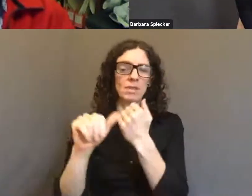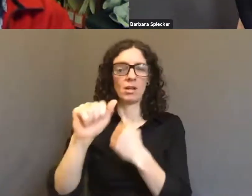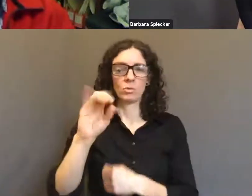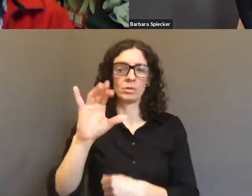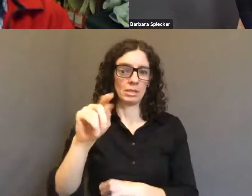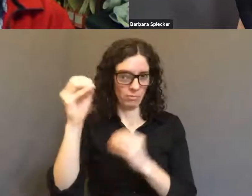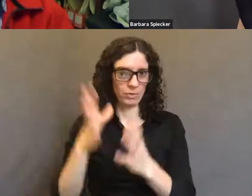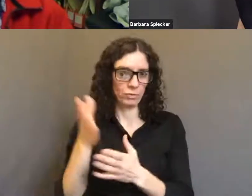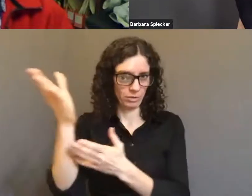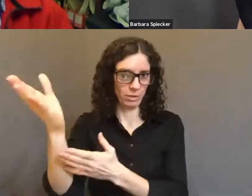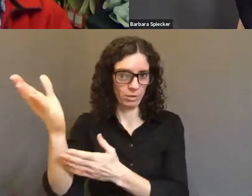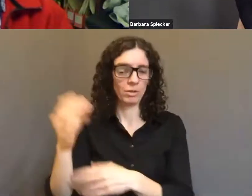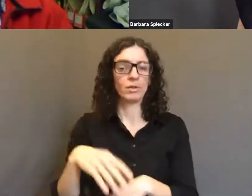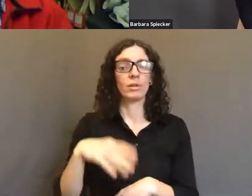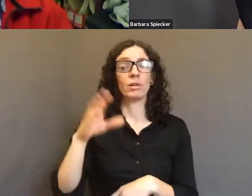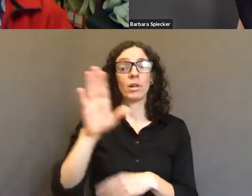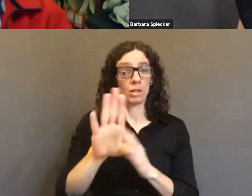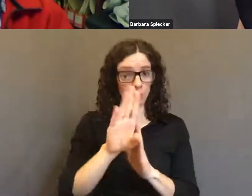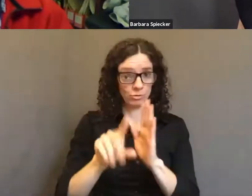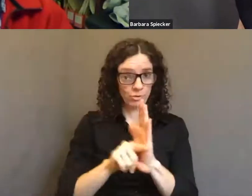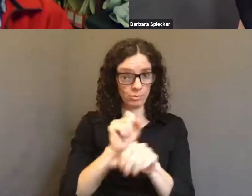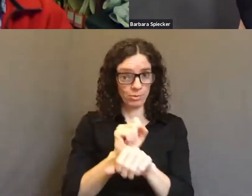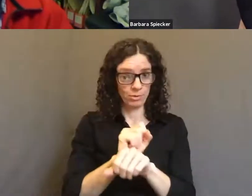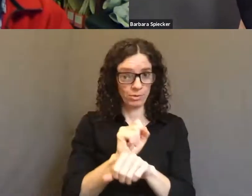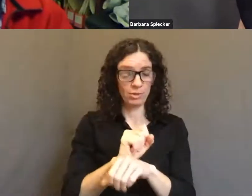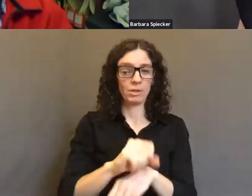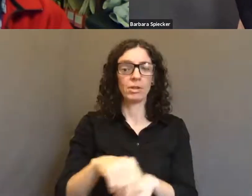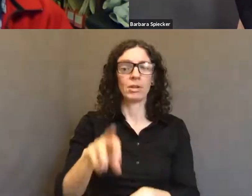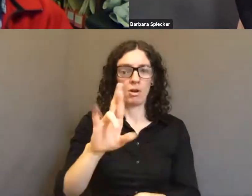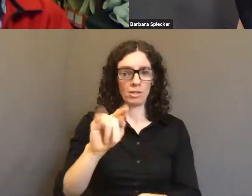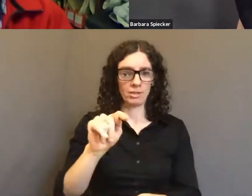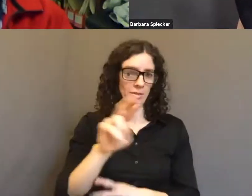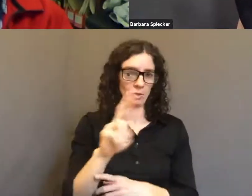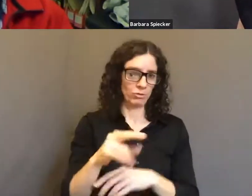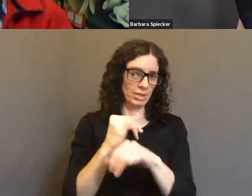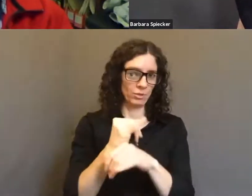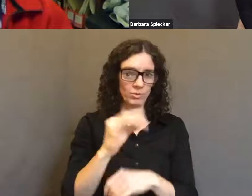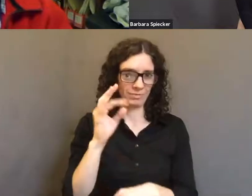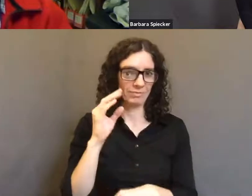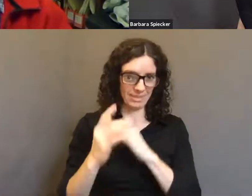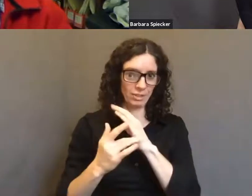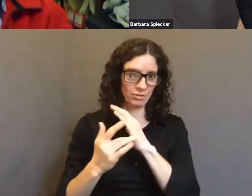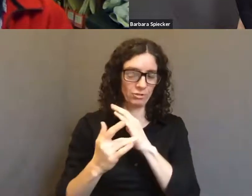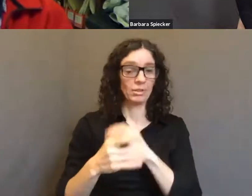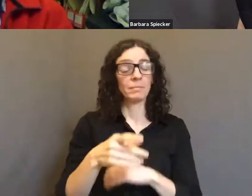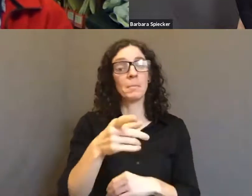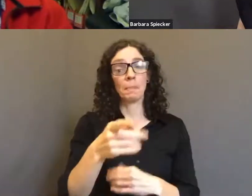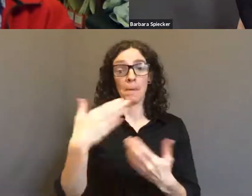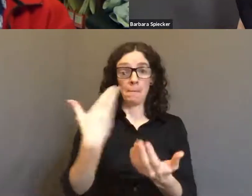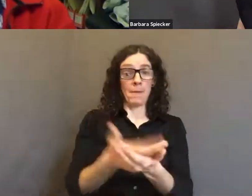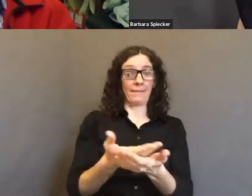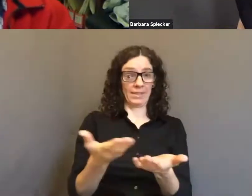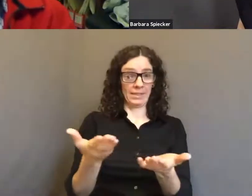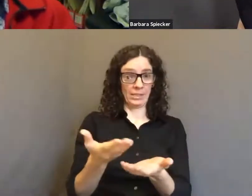And she had done her undergraduate work at the Rochester Institute of Technology. She arrived here immediately